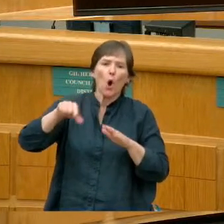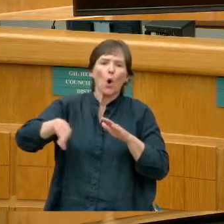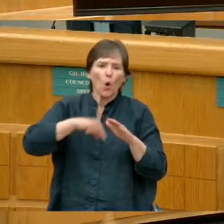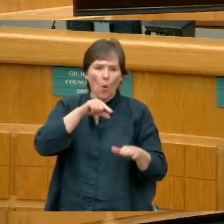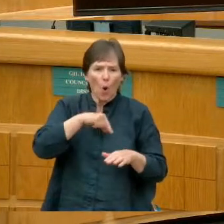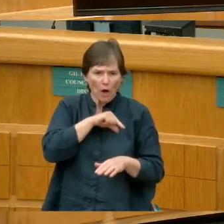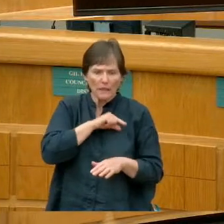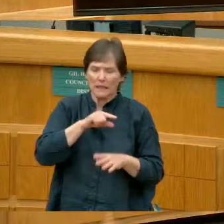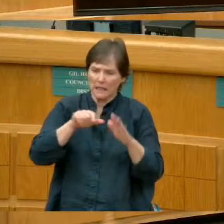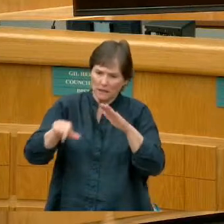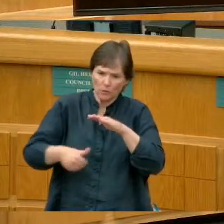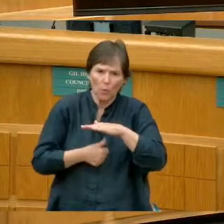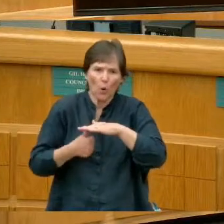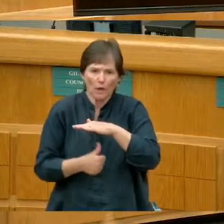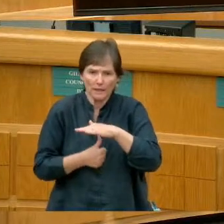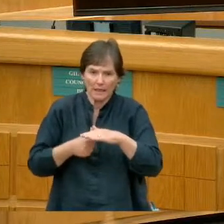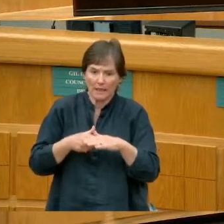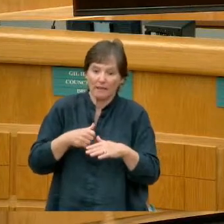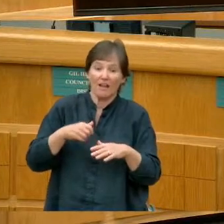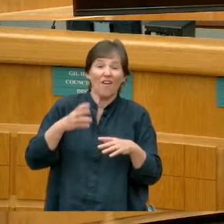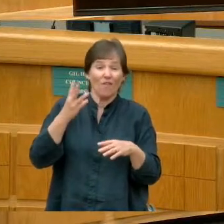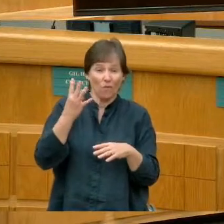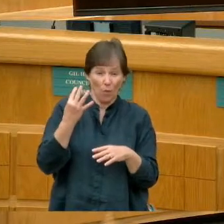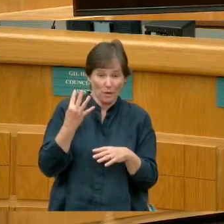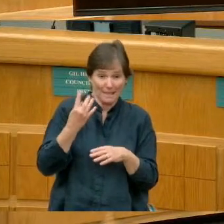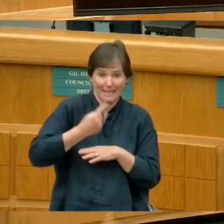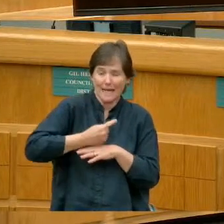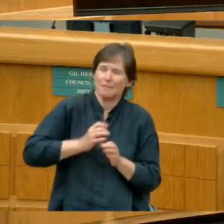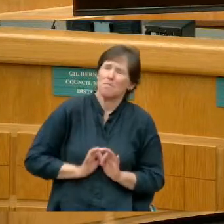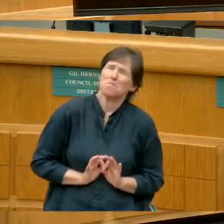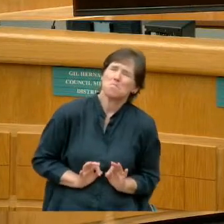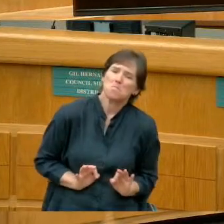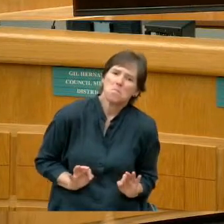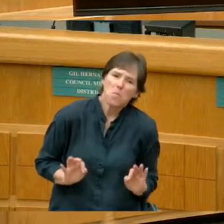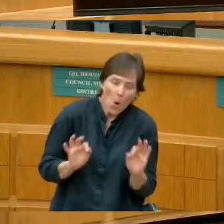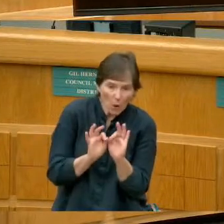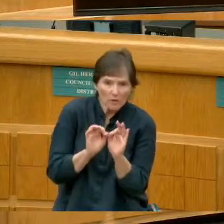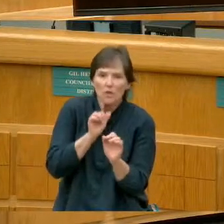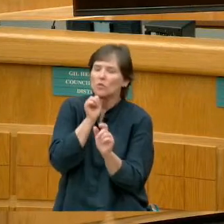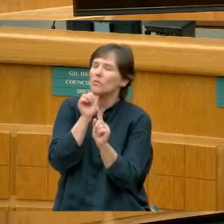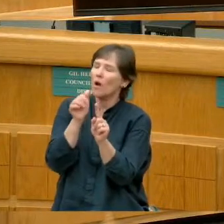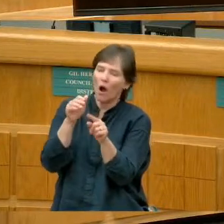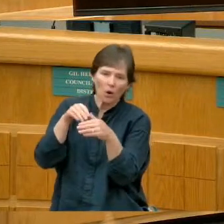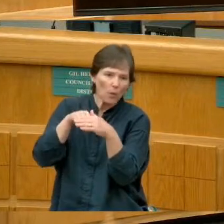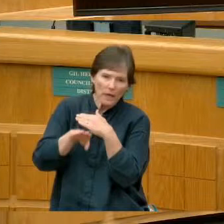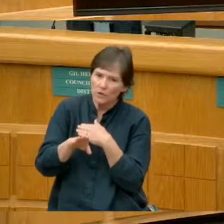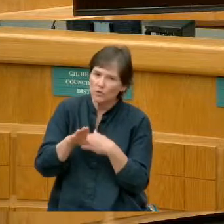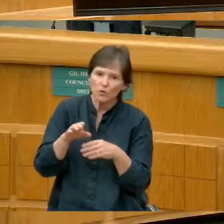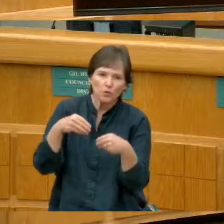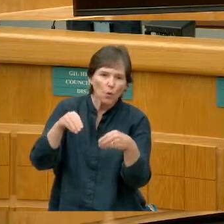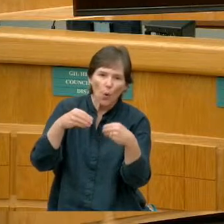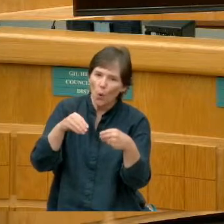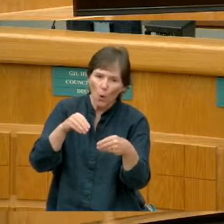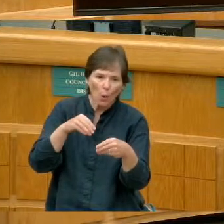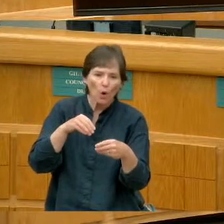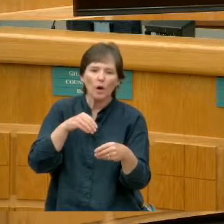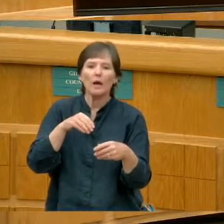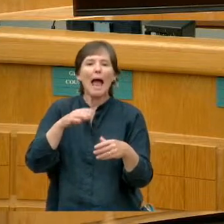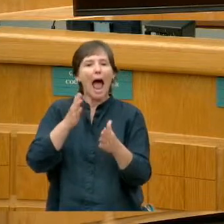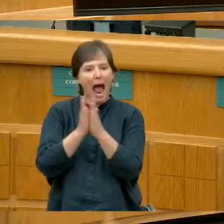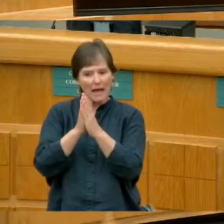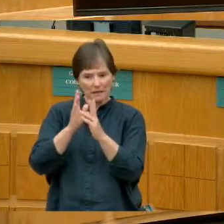be your buddy to help you with groceries so that you don't go into a store and possibly expose others. Download